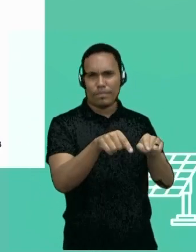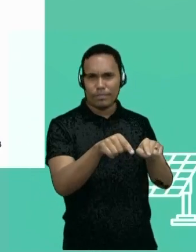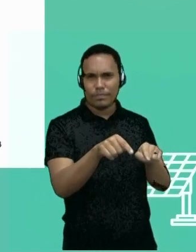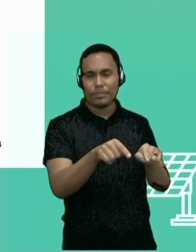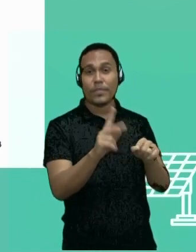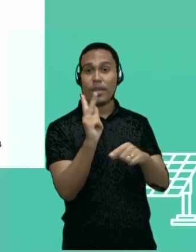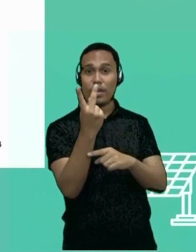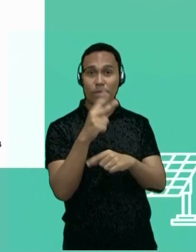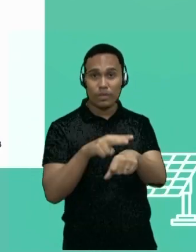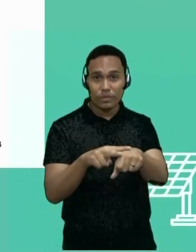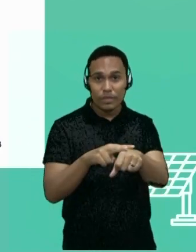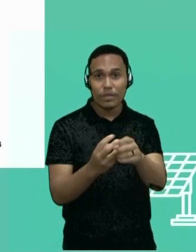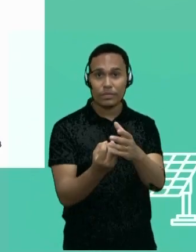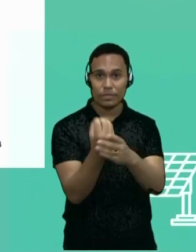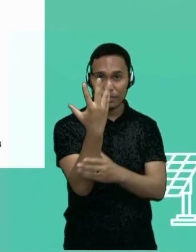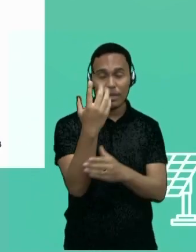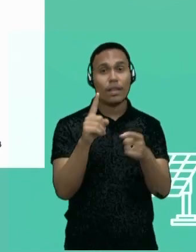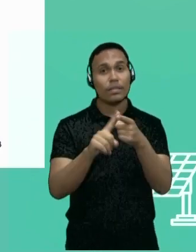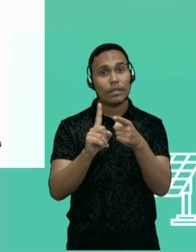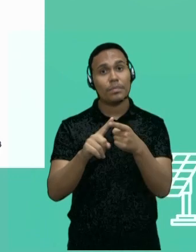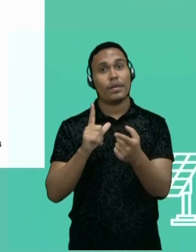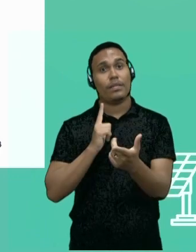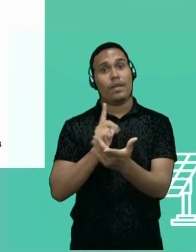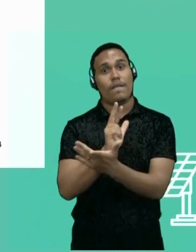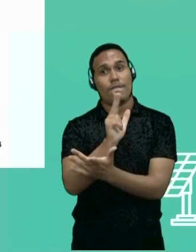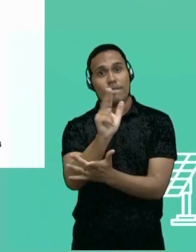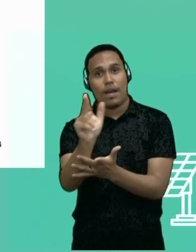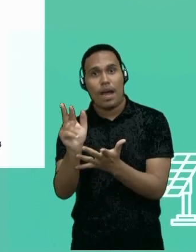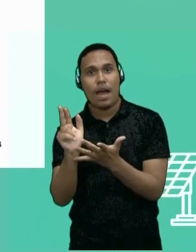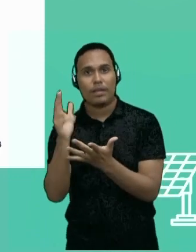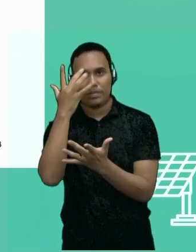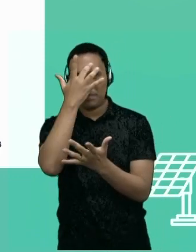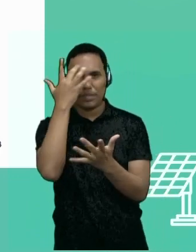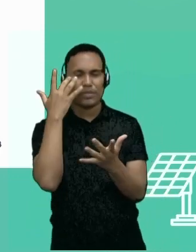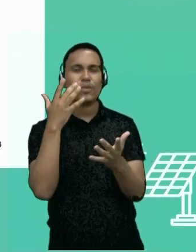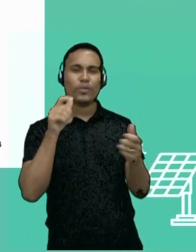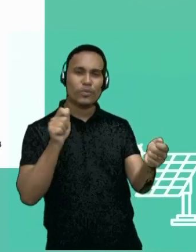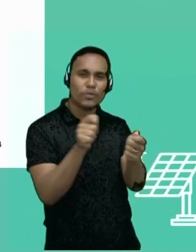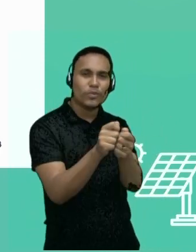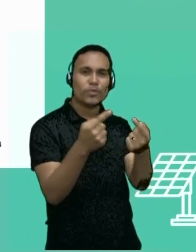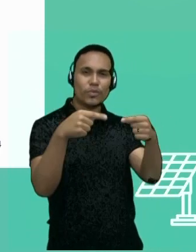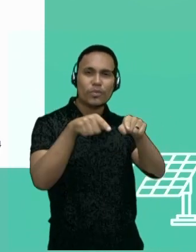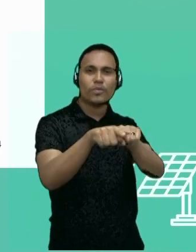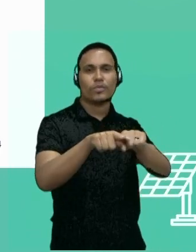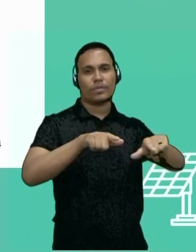solutions providers such as Haskell Fuel Cell Systems and NanoSun.